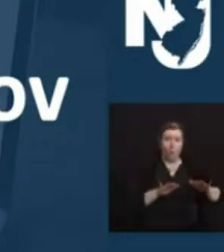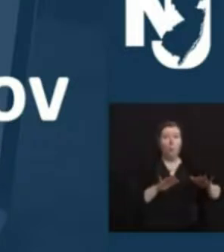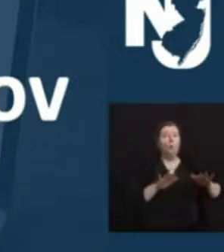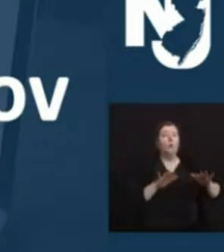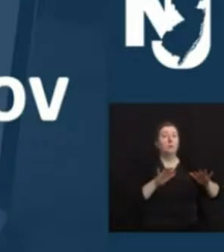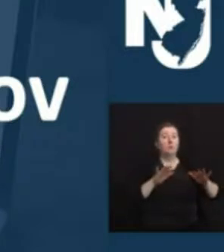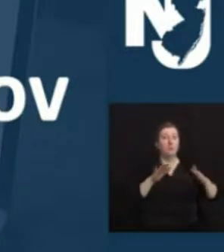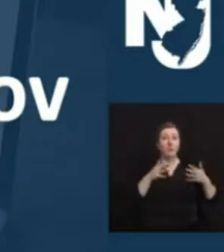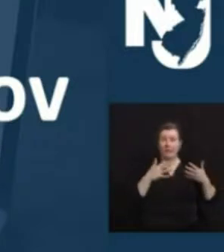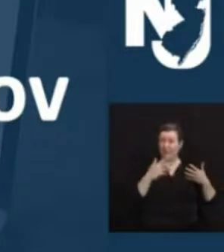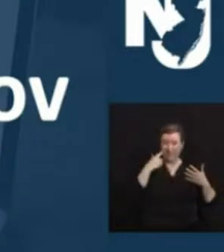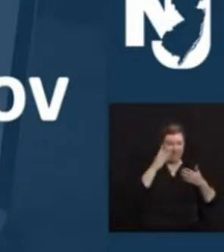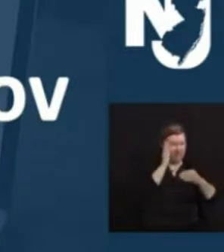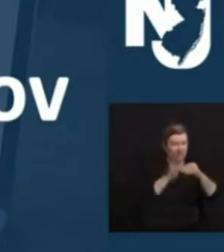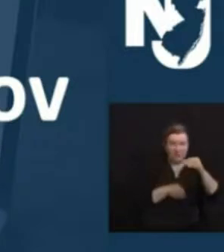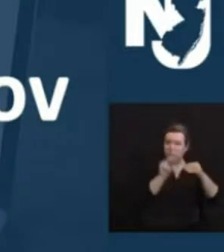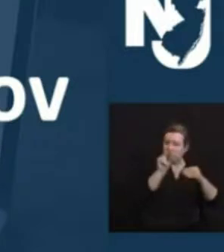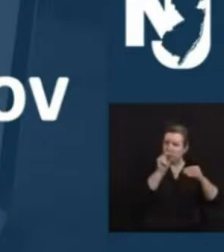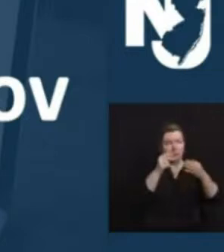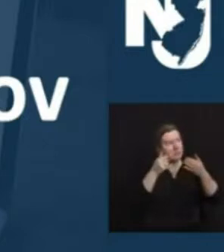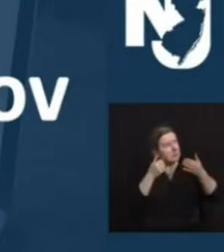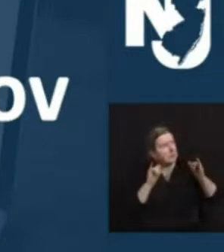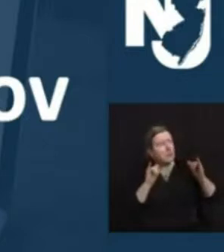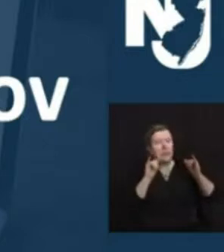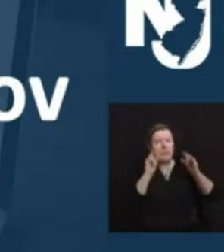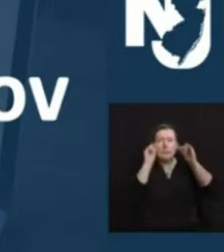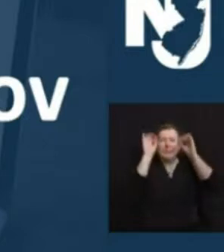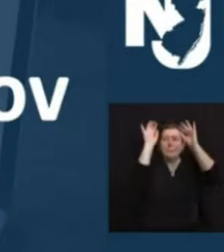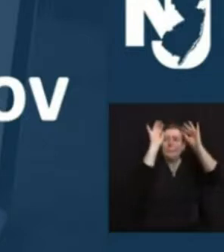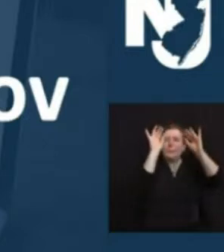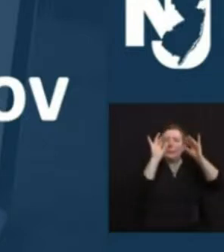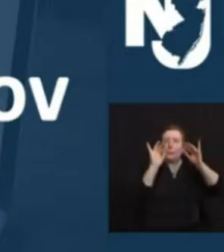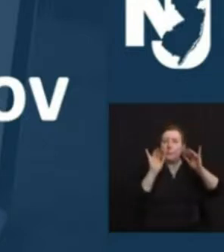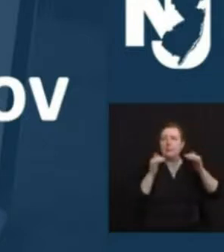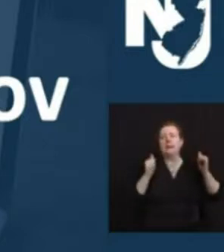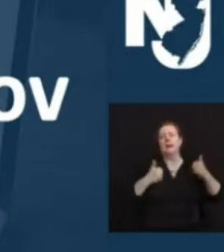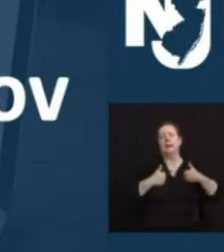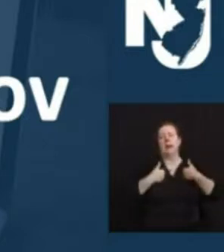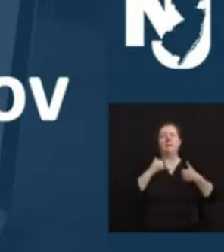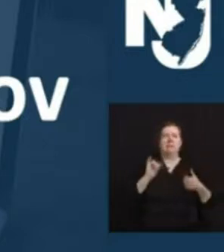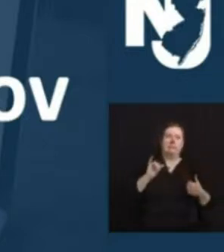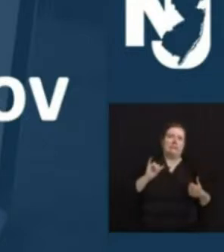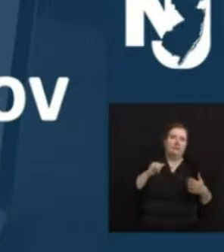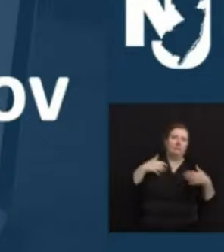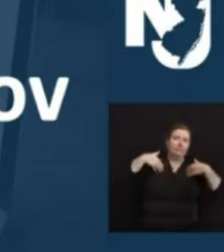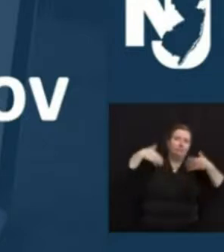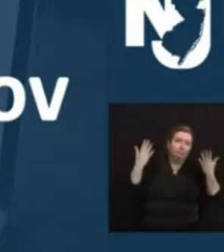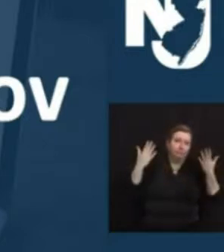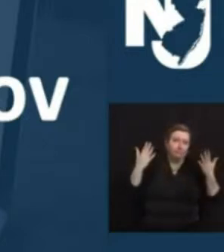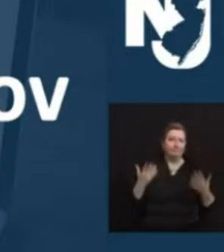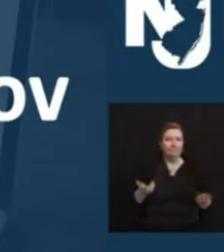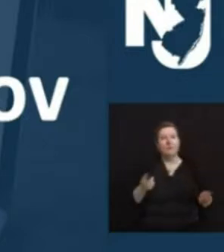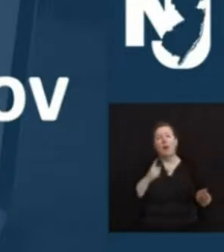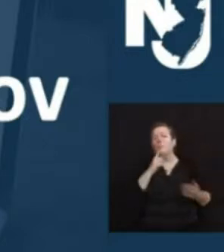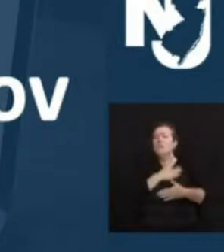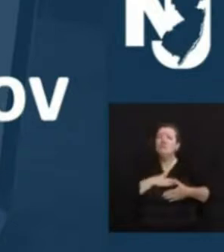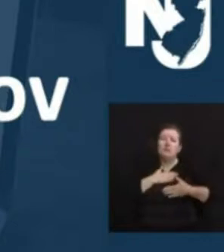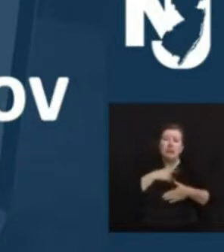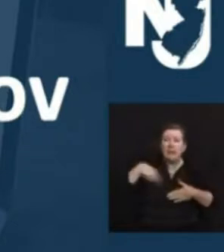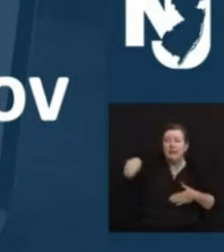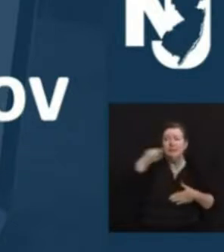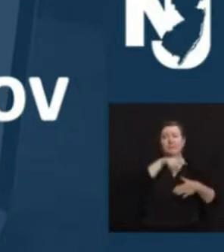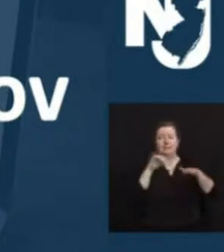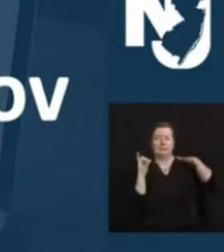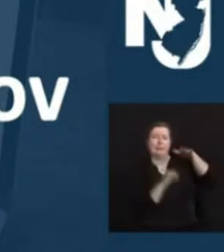does not want to go away. I want to extend my appreciation to everyone who stayed in and off the roads over the past couple